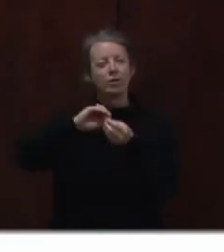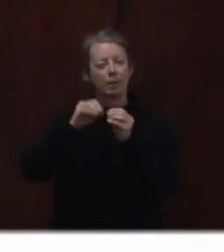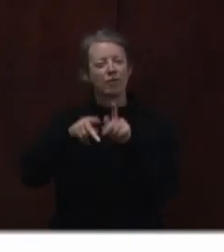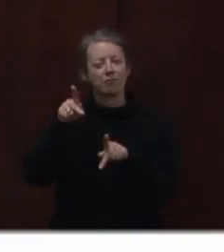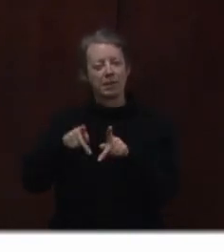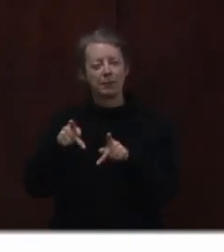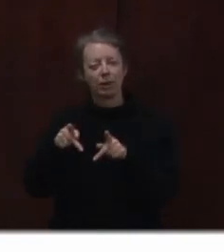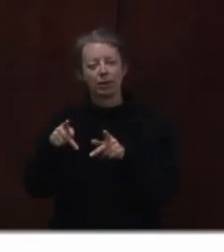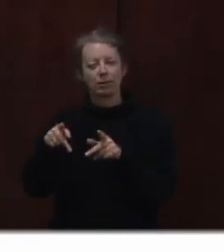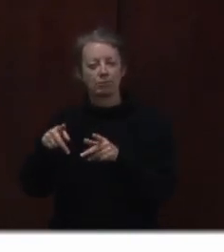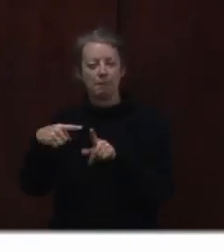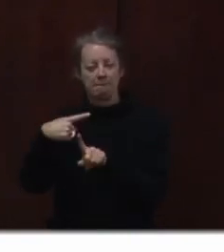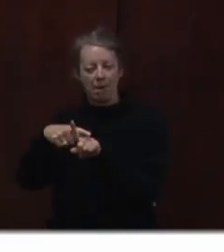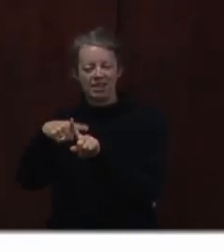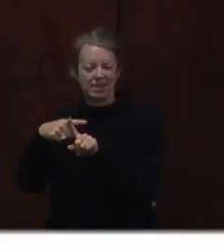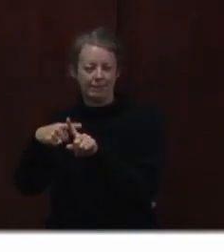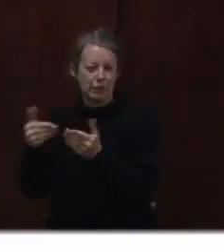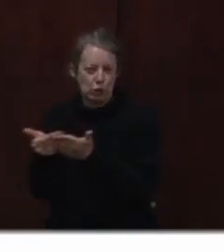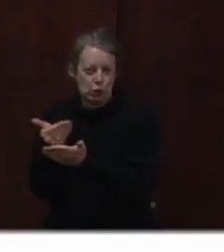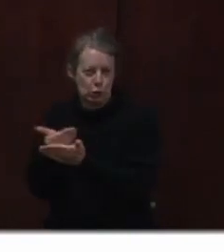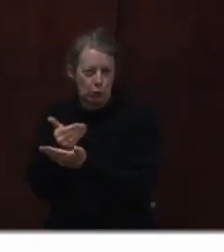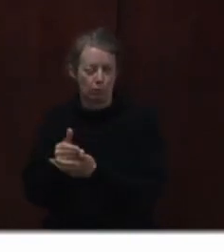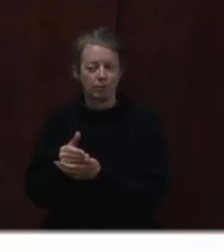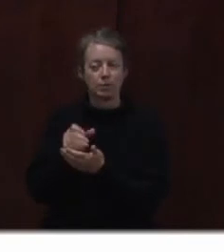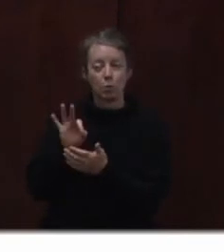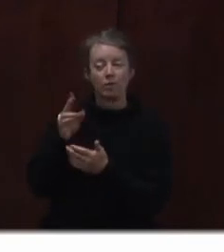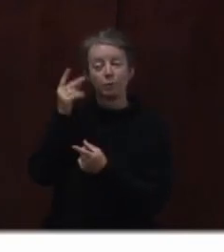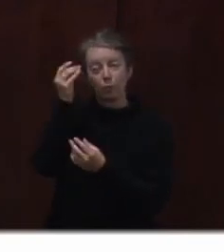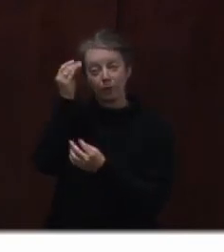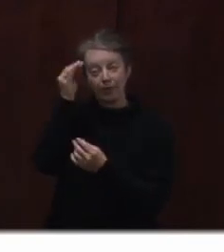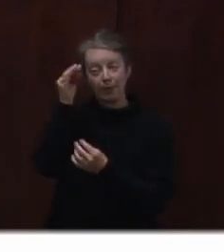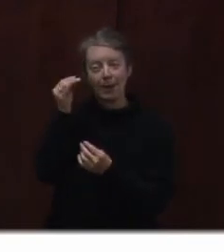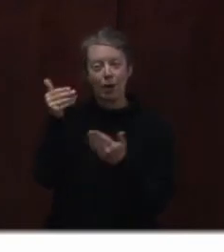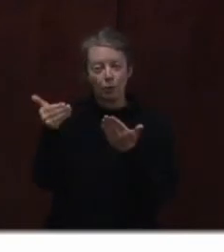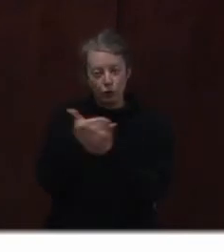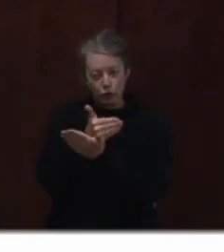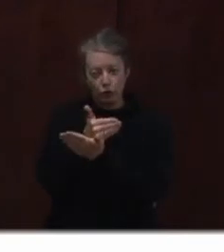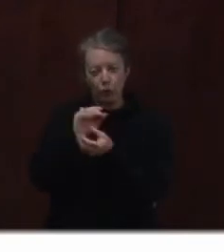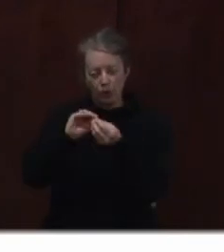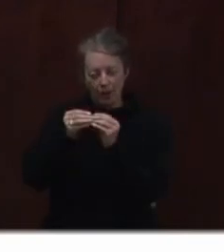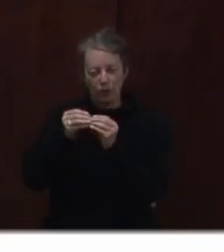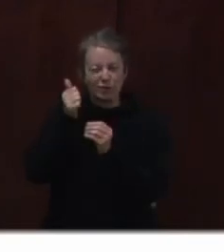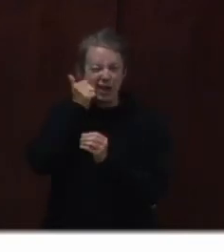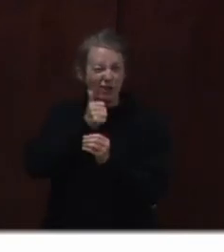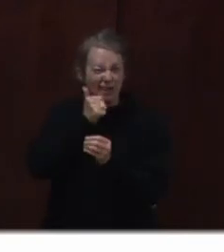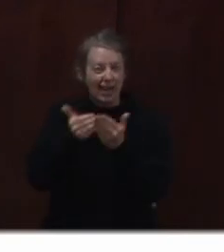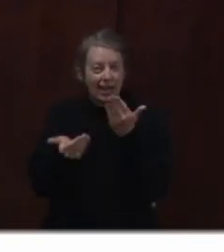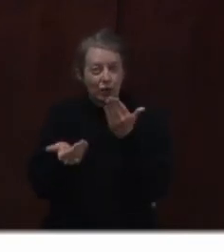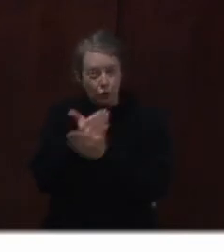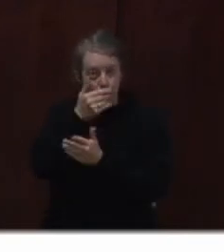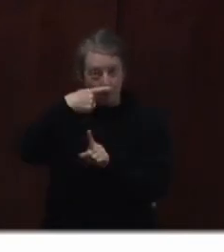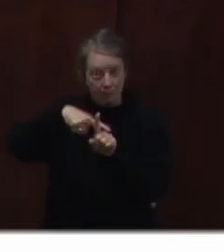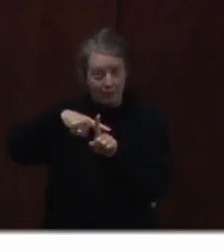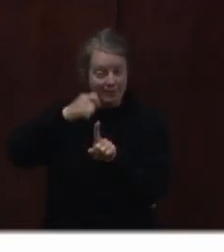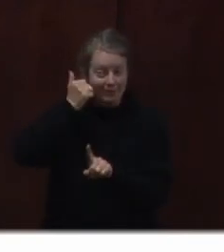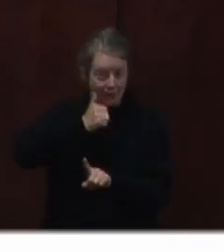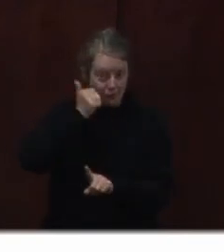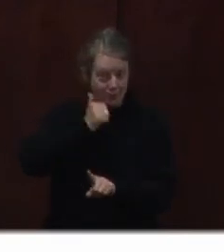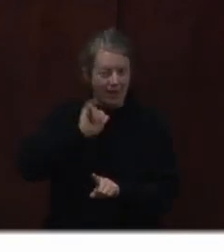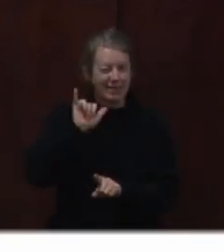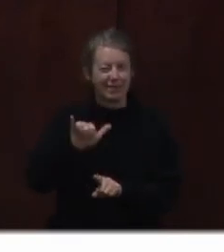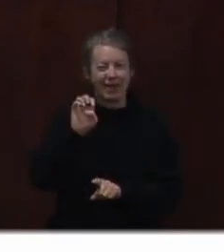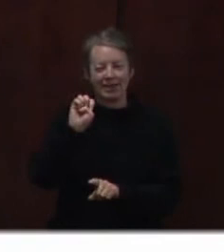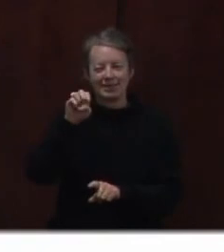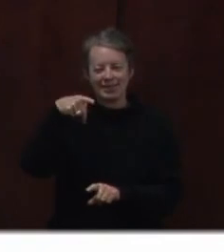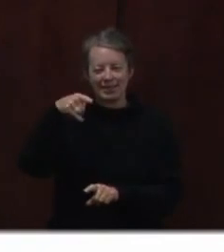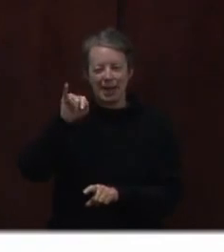new cases. Now, when we look at our new cases per day, which is where that Epi Curve kind of comes in too, because that's based on specimen